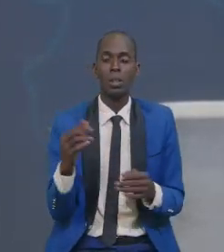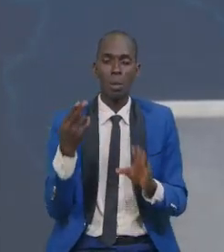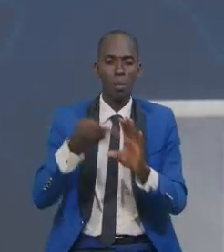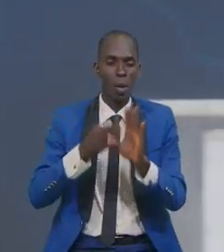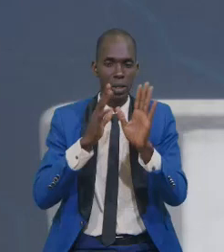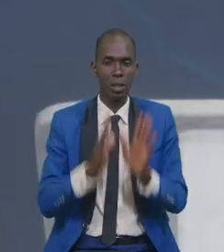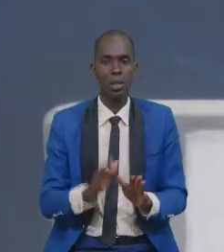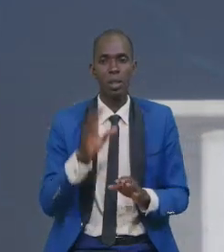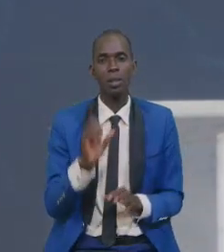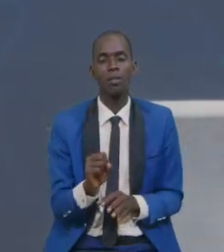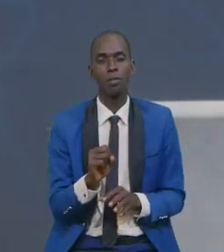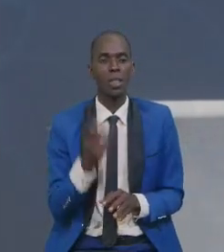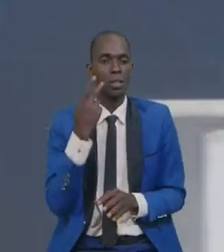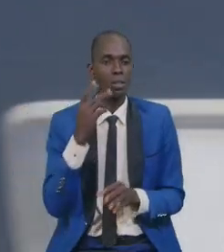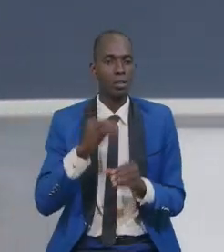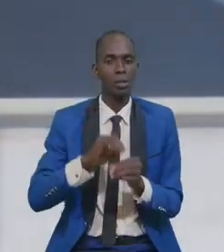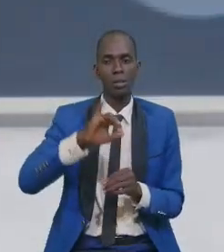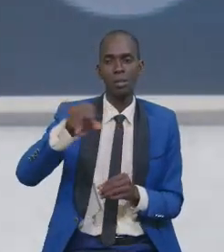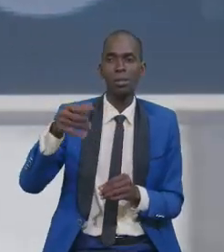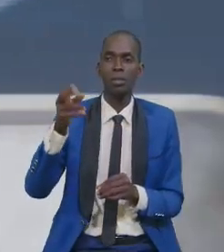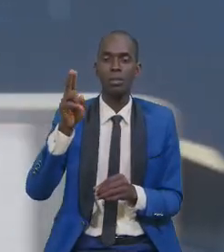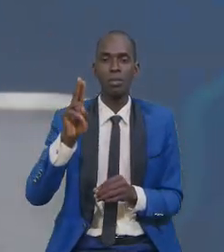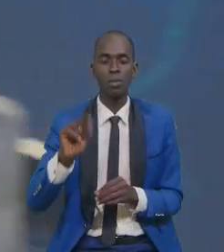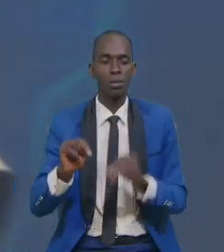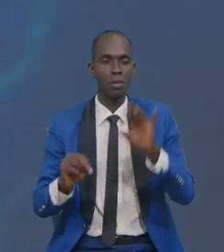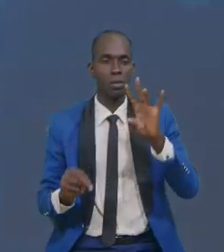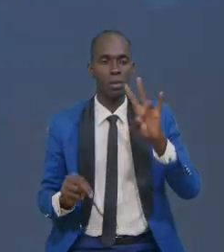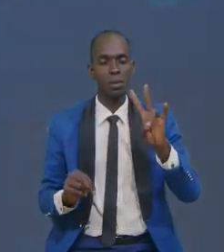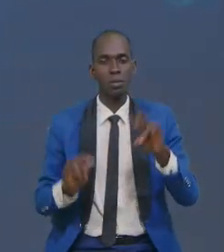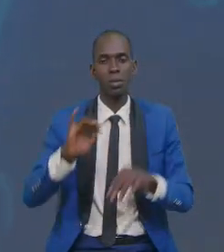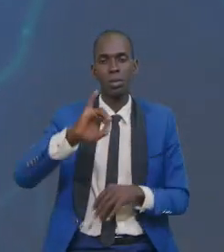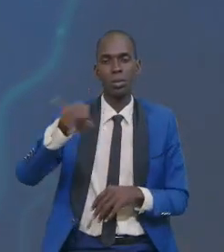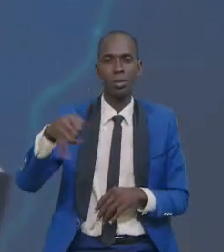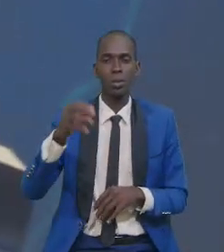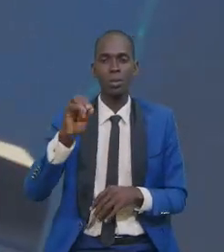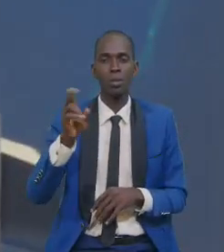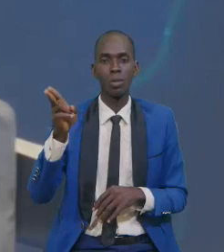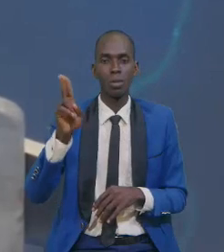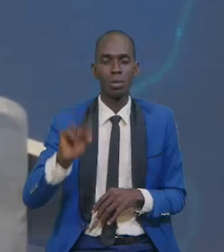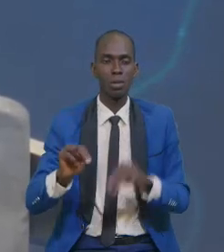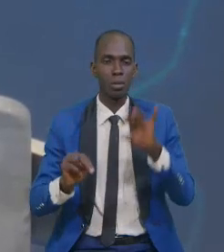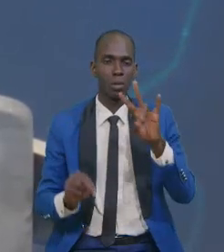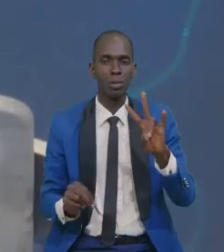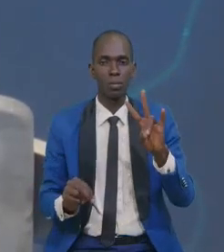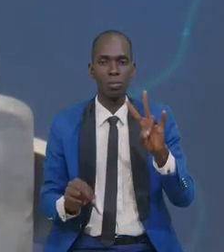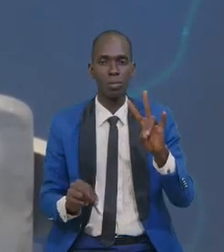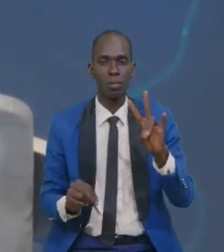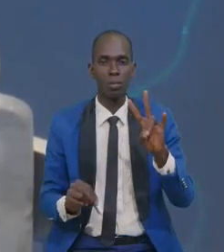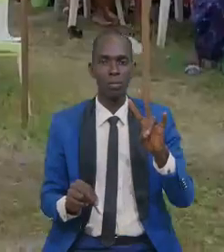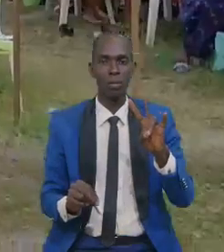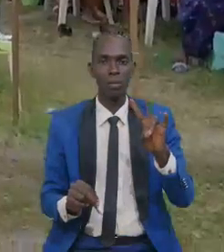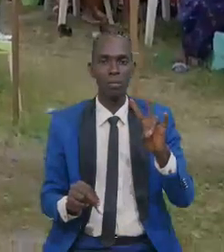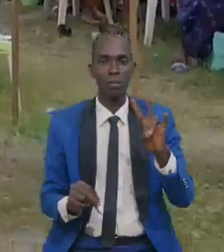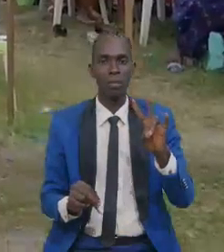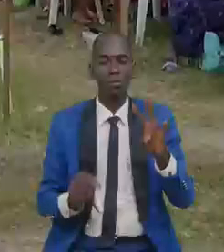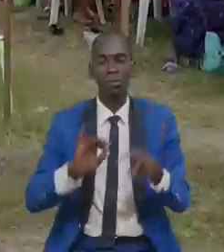The partakers. We're looking at John chapter 7. John chapter 7. We're reading from